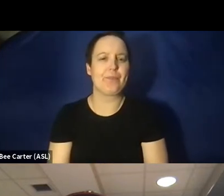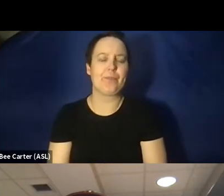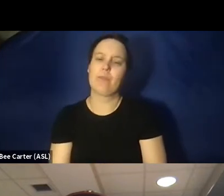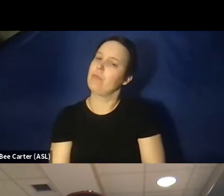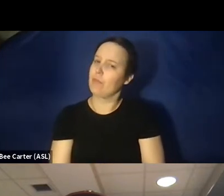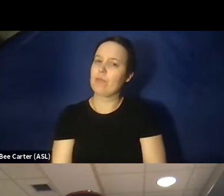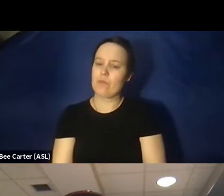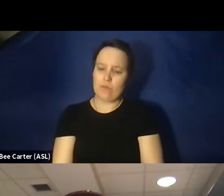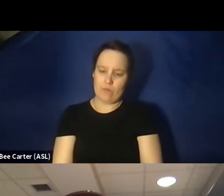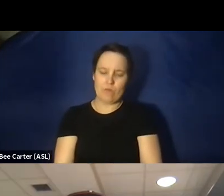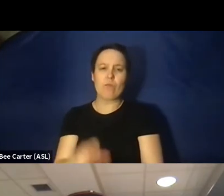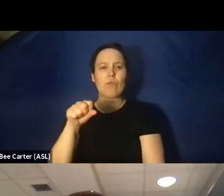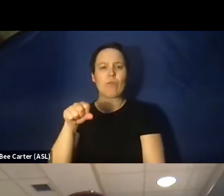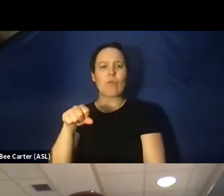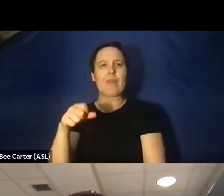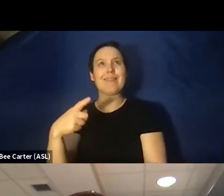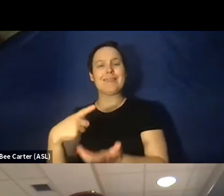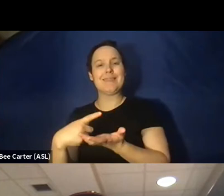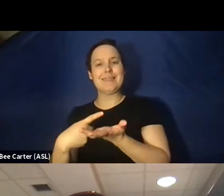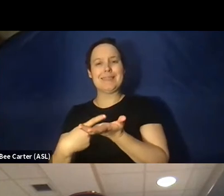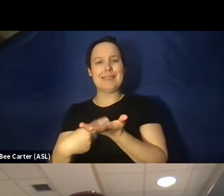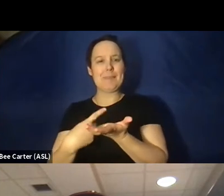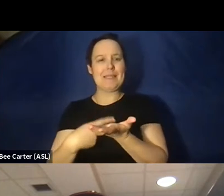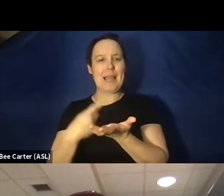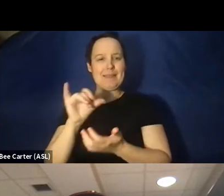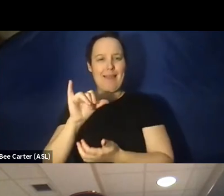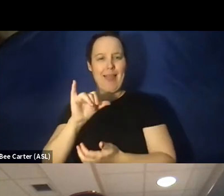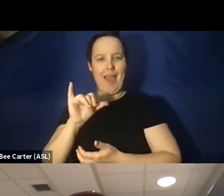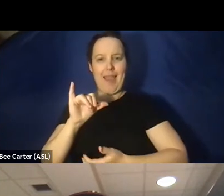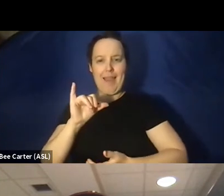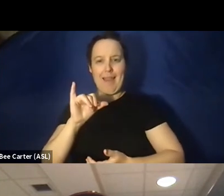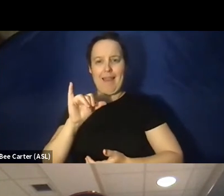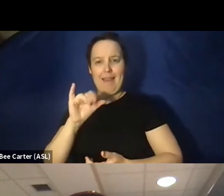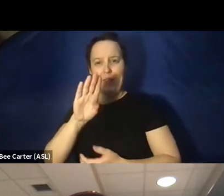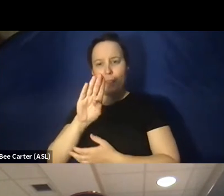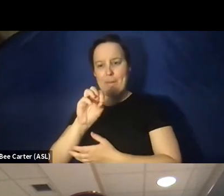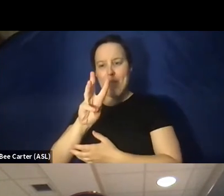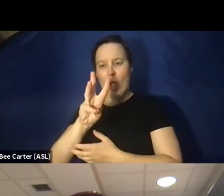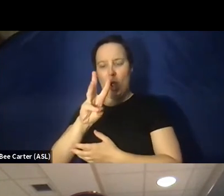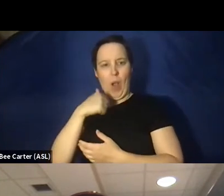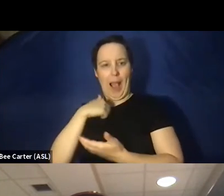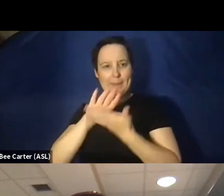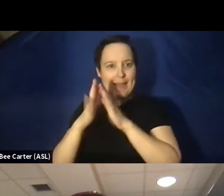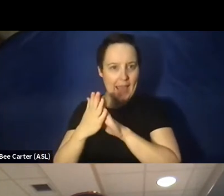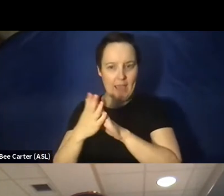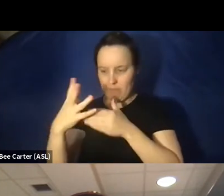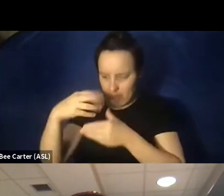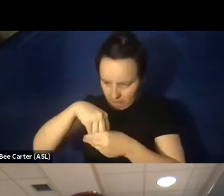There were moments when I could actually, it was like I was inhabiting the bow itself. I mean, I was living